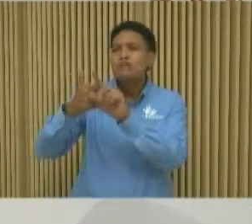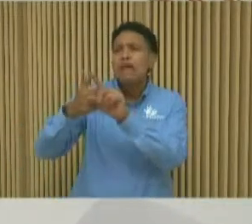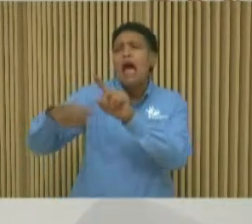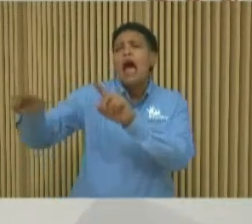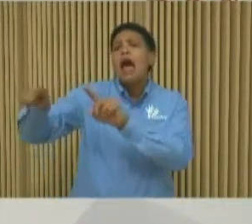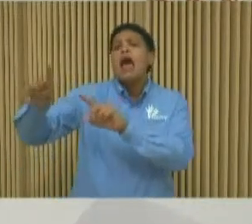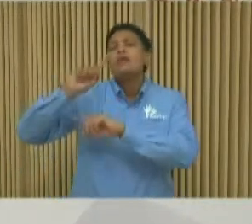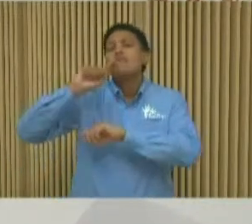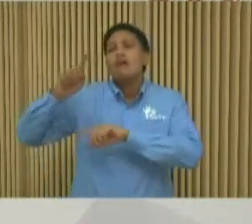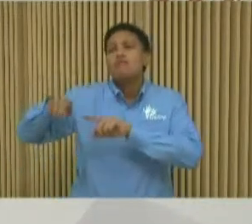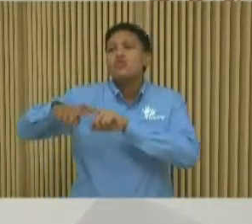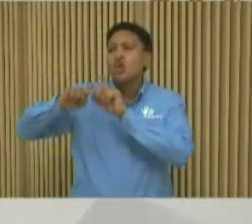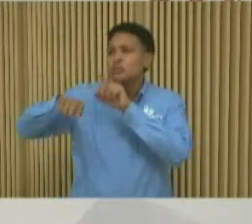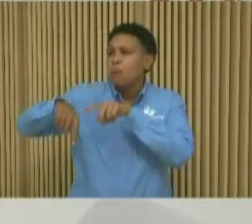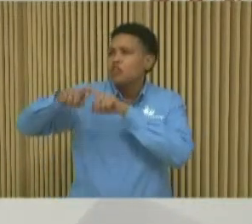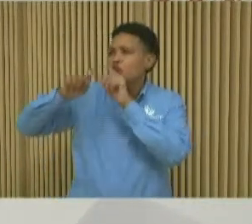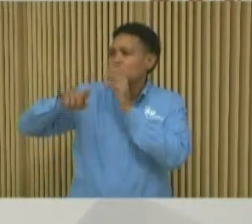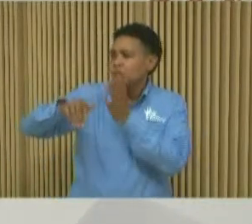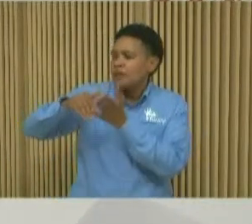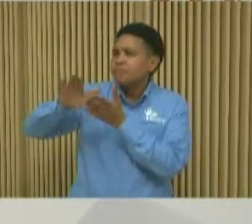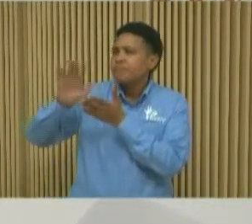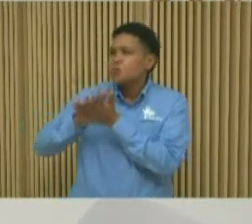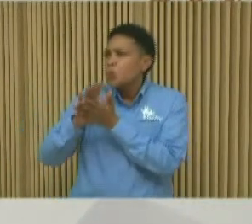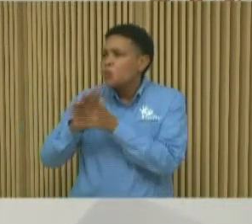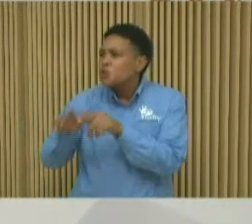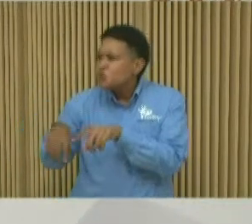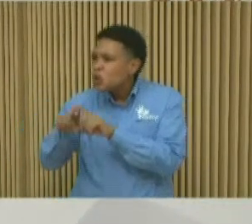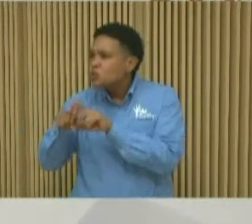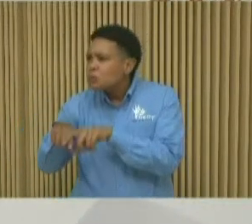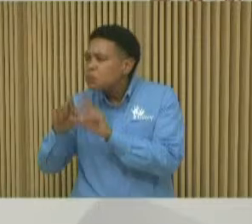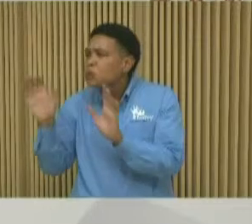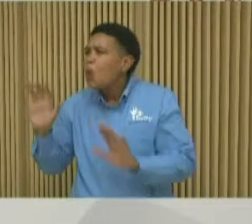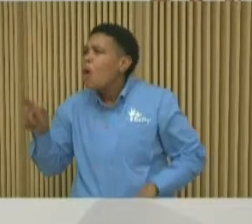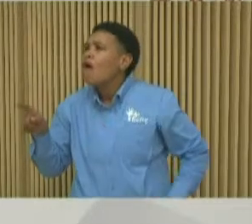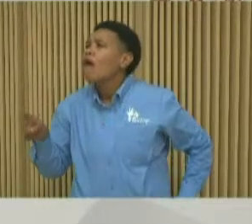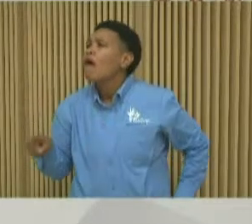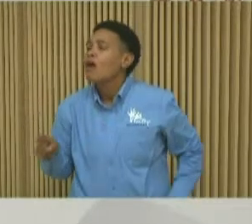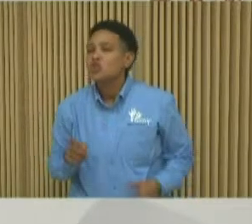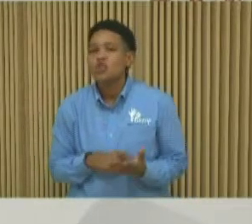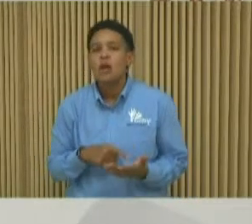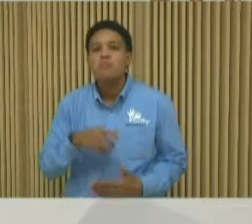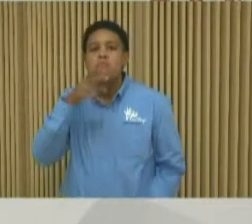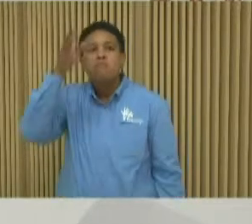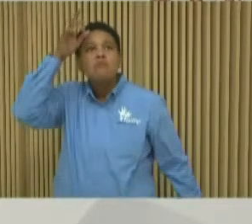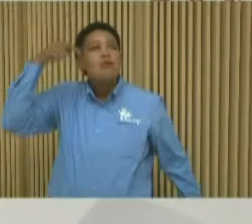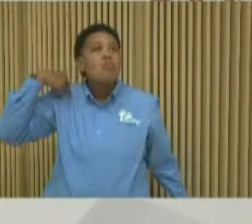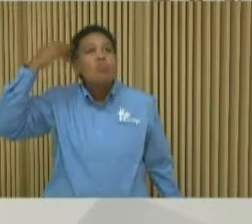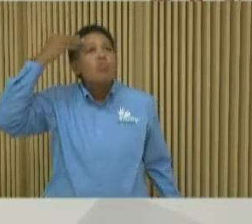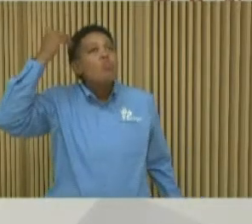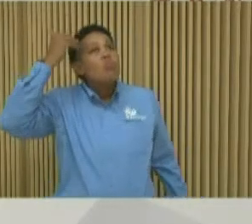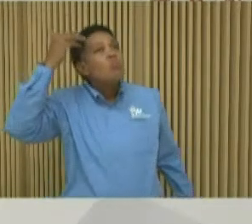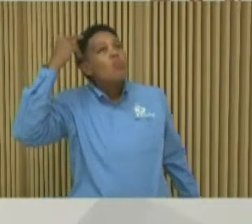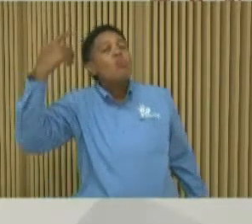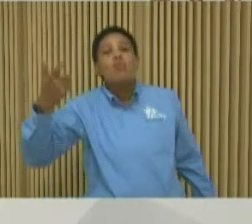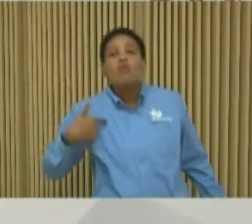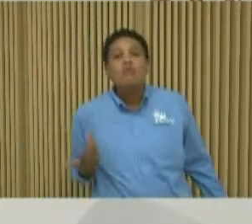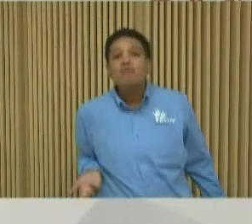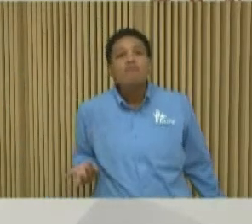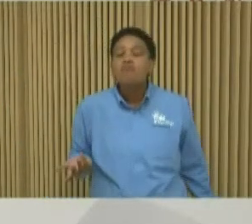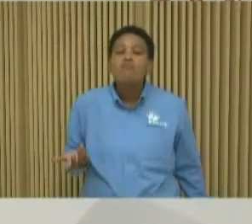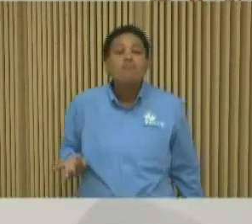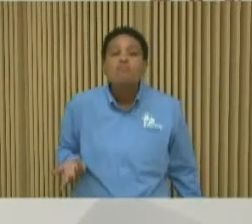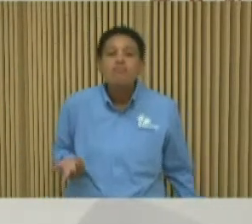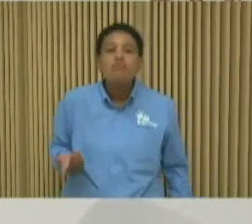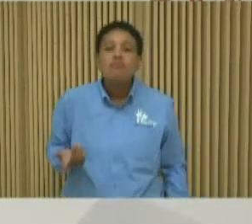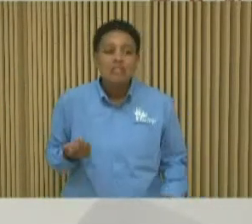being suspended from schools and sometimes the parents didn't know, and they